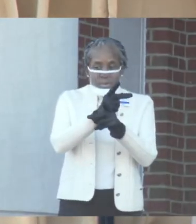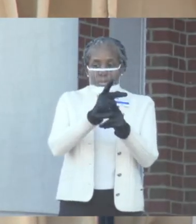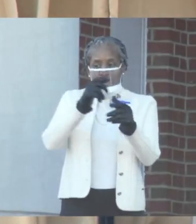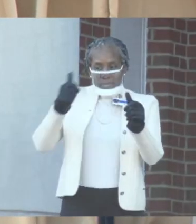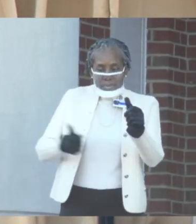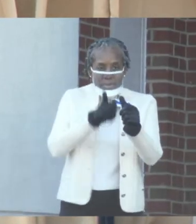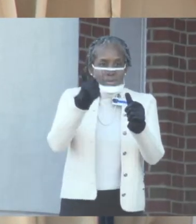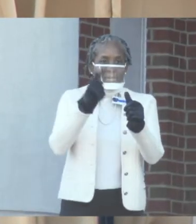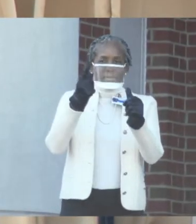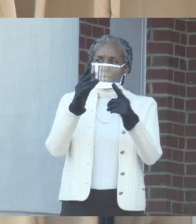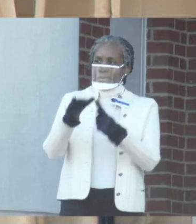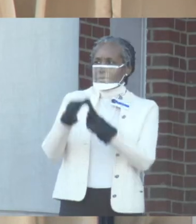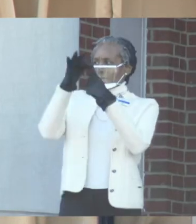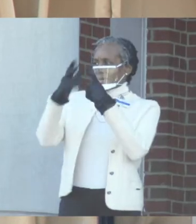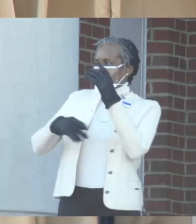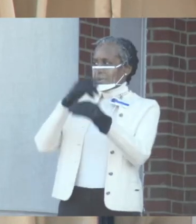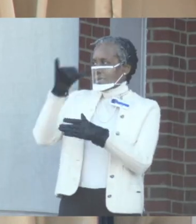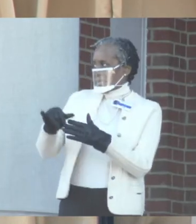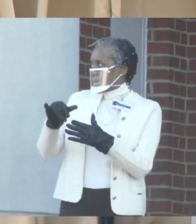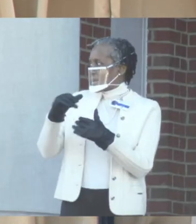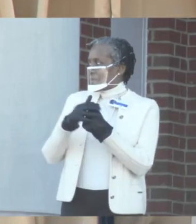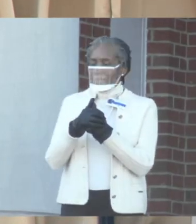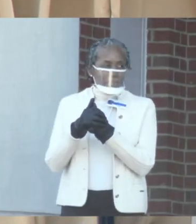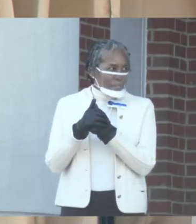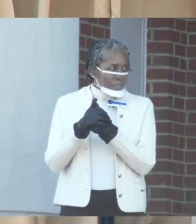something helpful about it, unlike COVID.